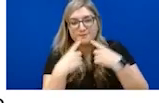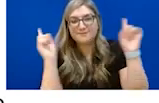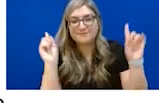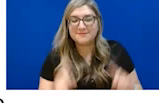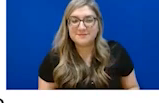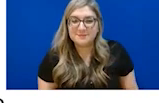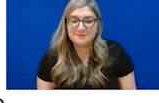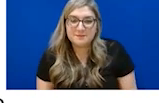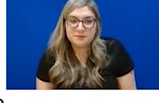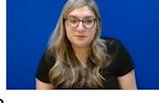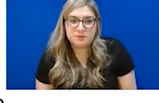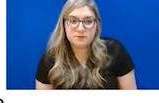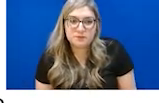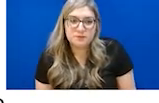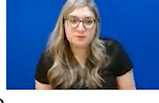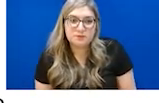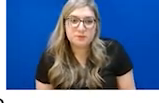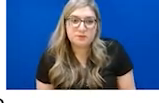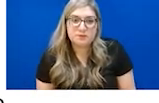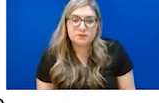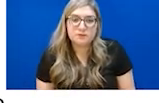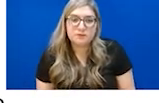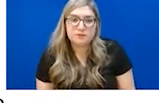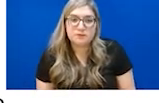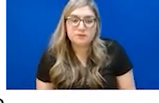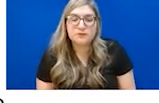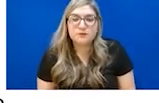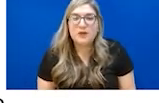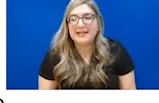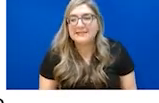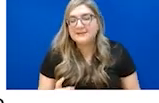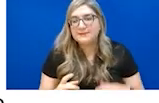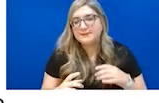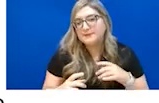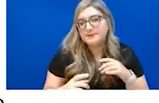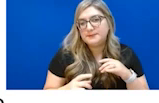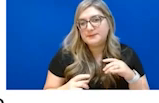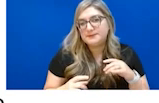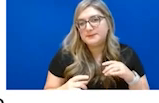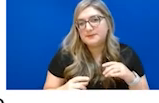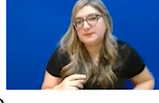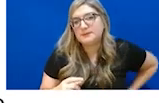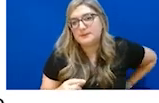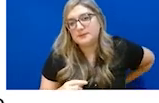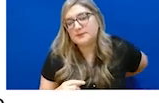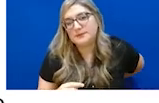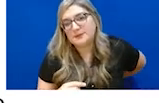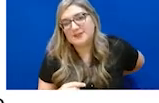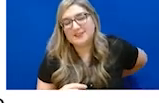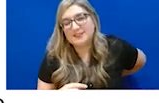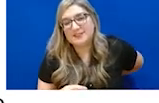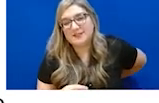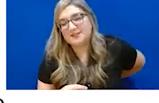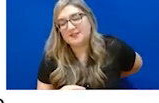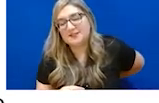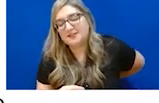a lot of conversation that is based on all or nothing, right? There's this fear, this Evelyn fear, that